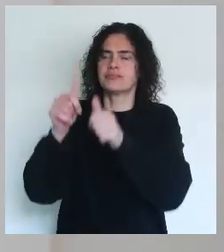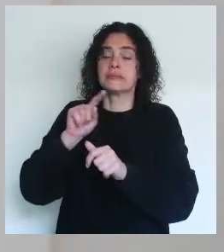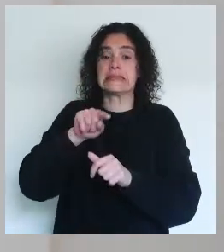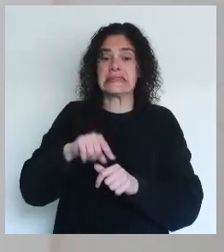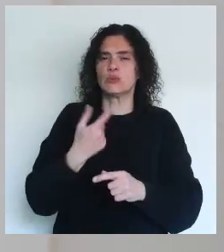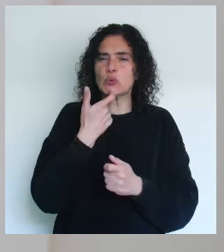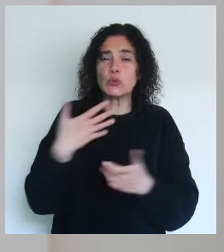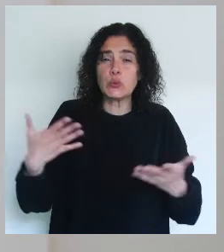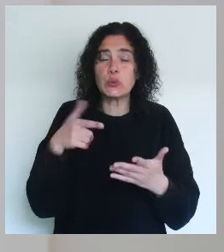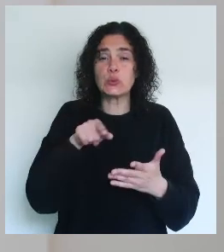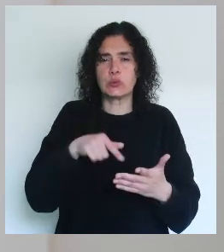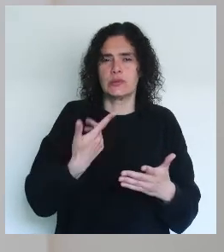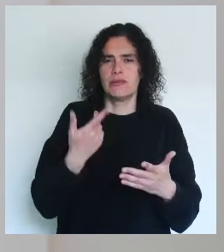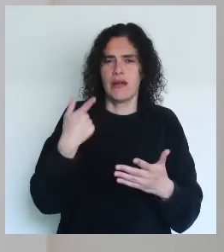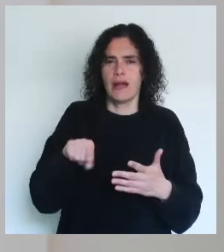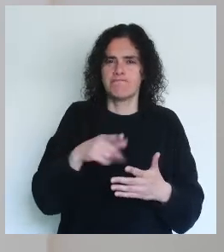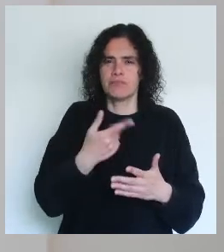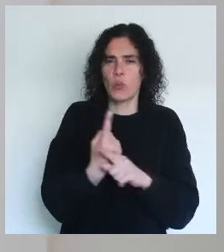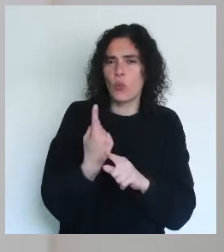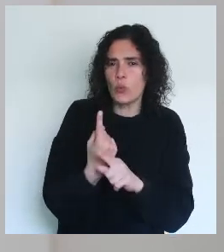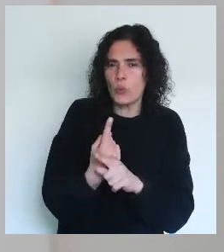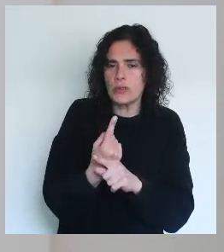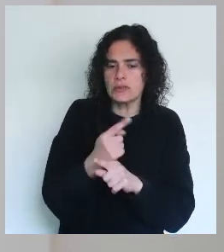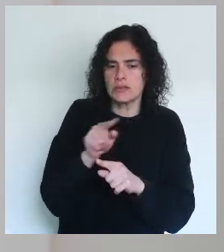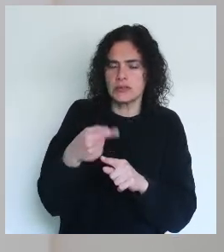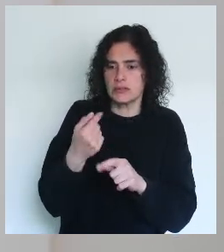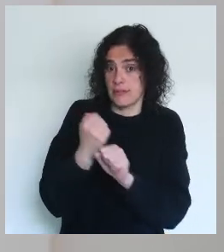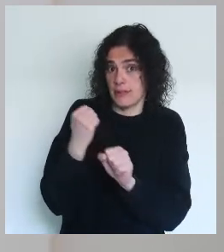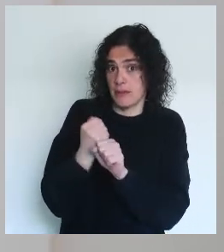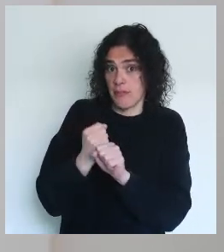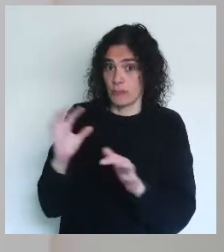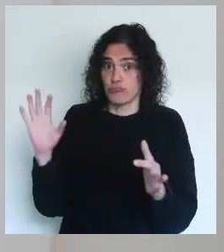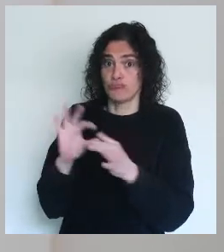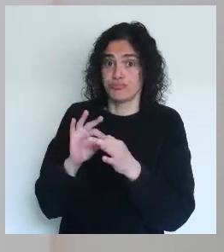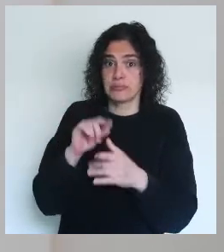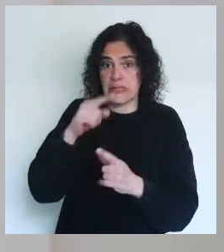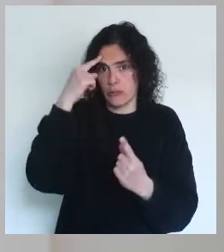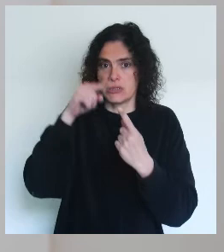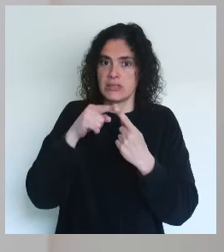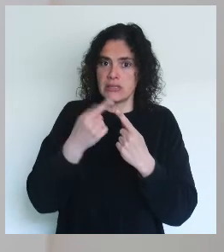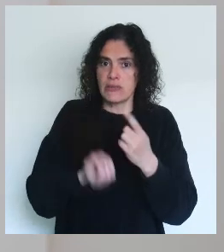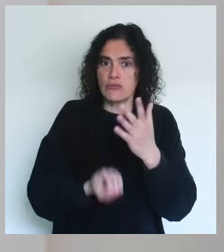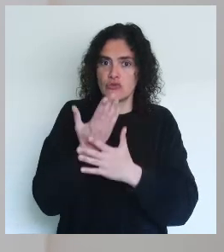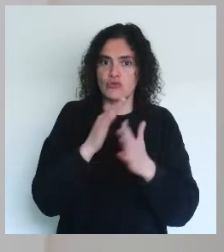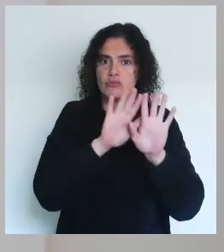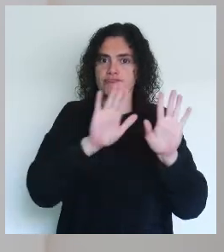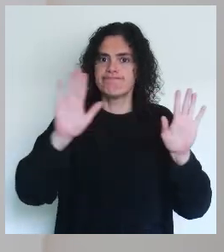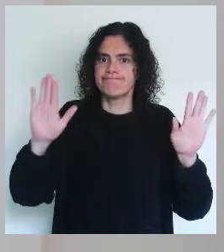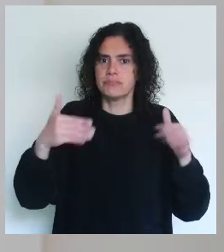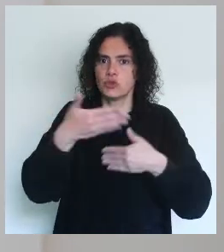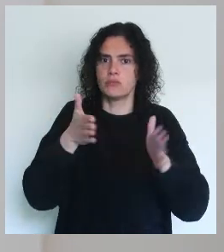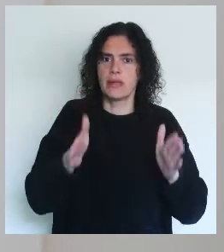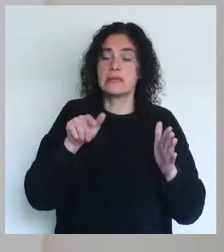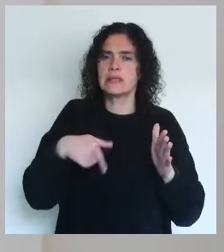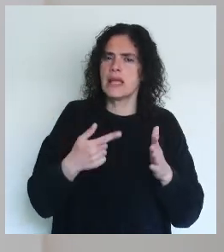So all of that are the detritus of labor, of building an exhibition space. And they